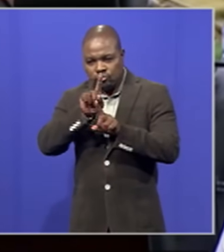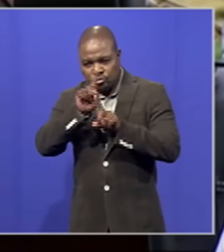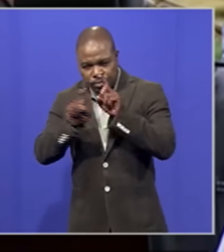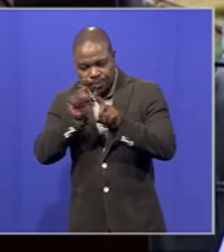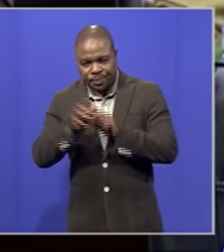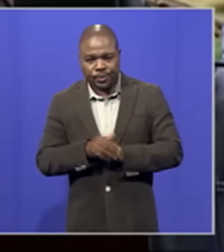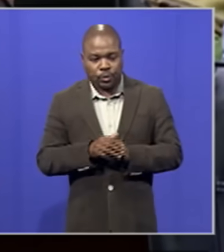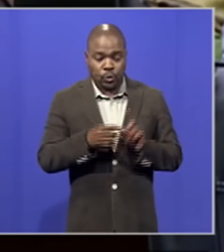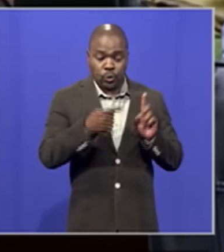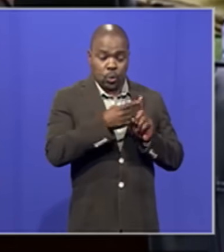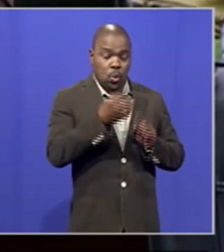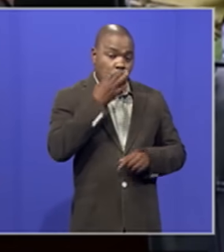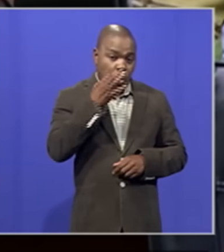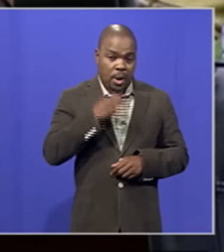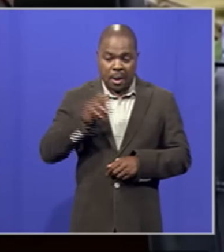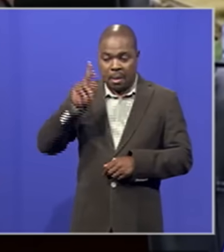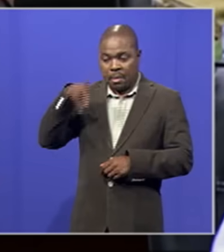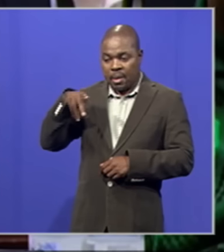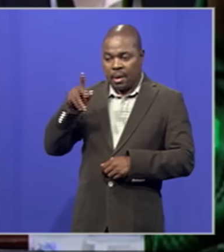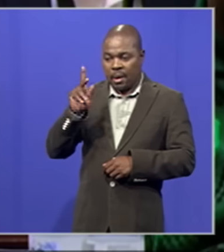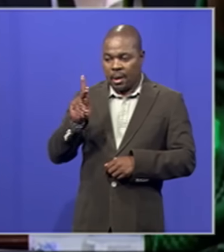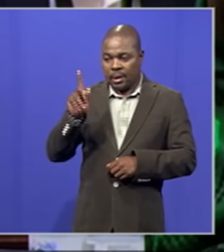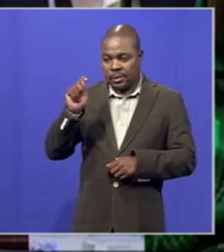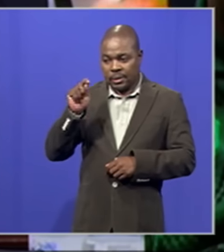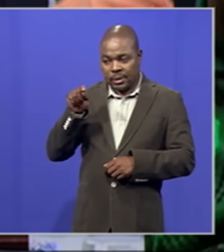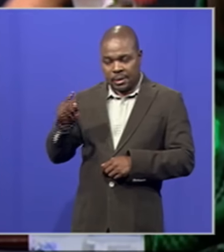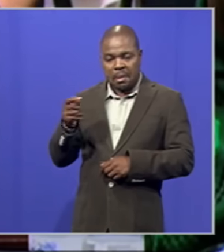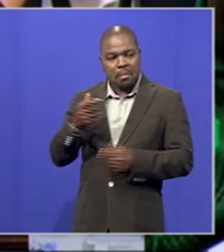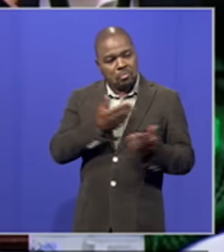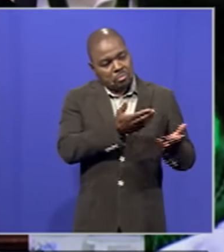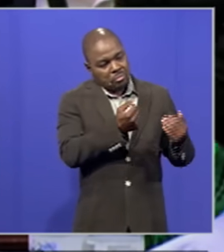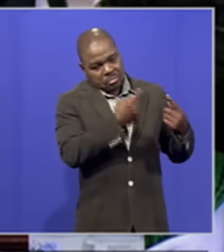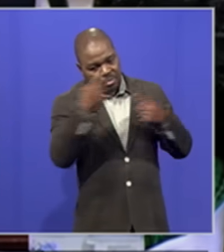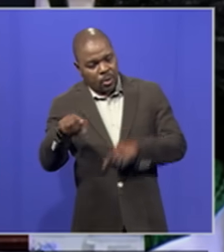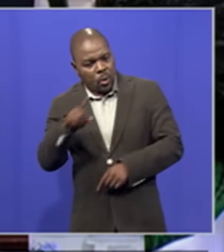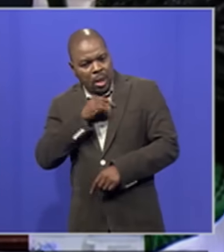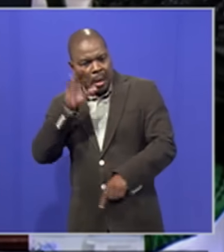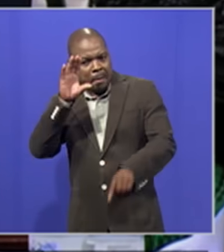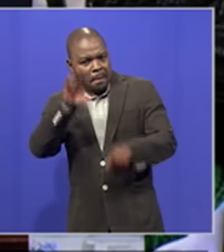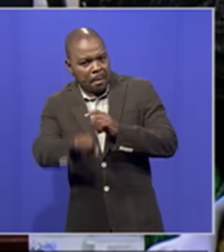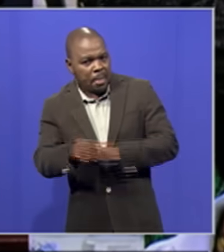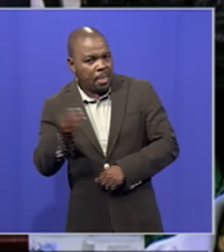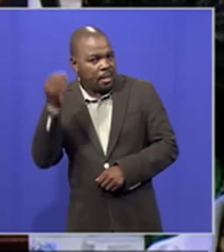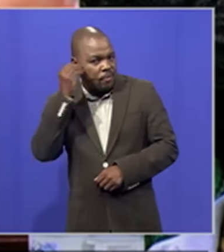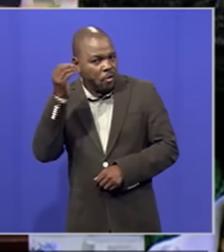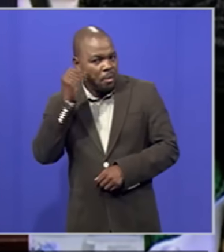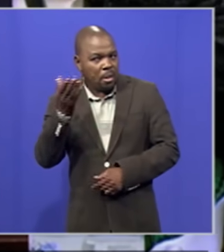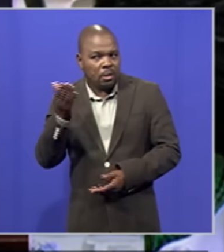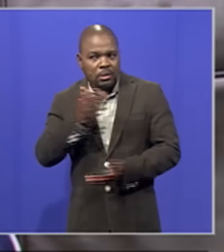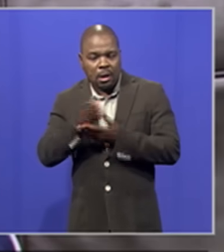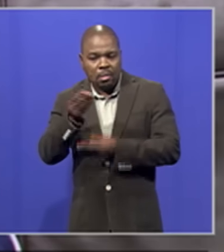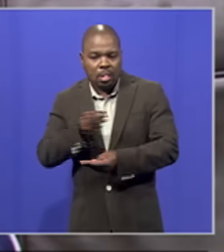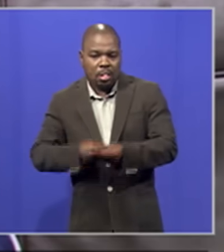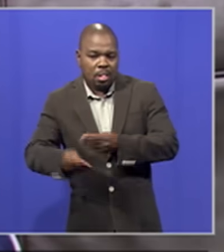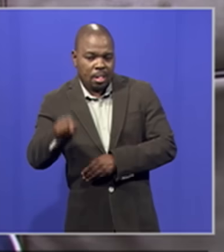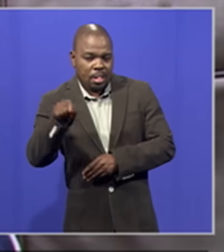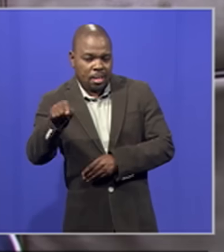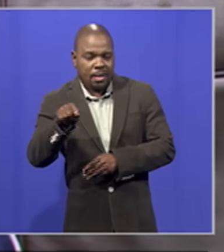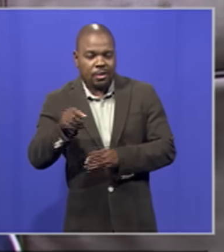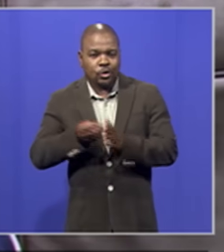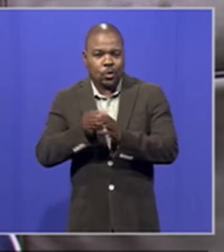re PKTT e ile ya bitšwa morago ga ge go utollotše gore go na le tshedimošo yeo e šwahlišeditšwego go segongwana se sa